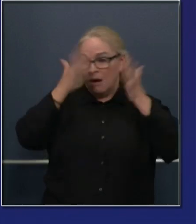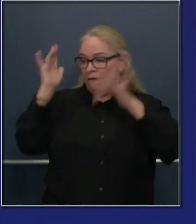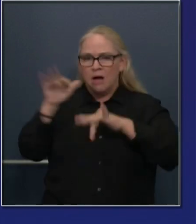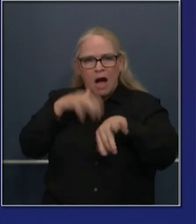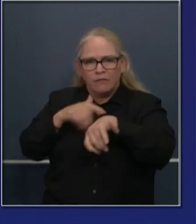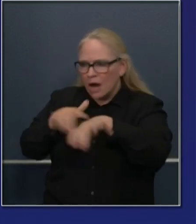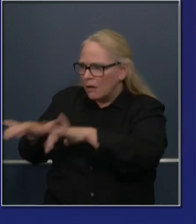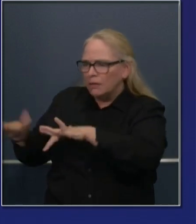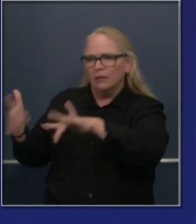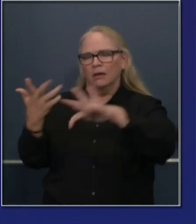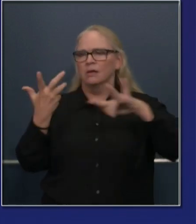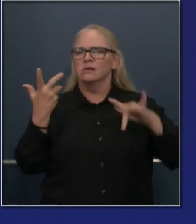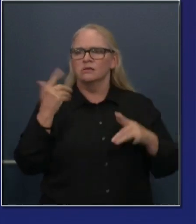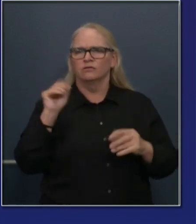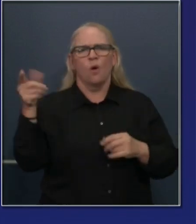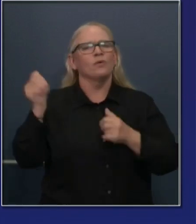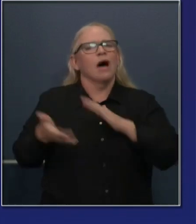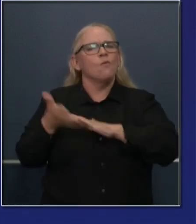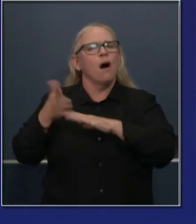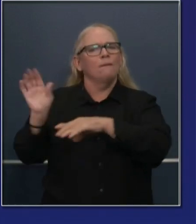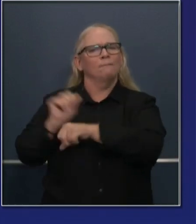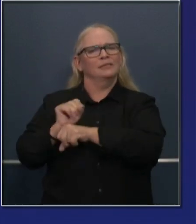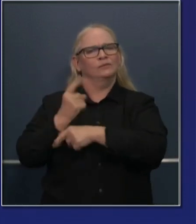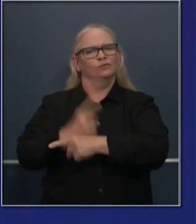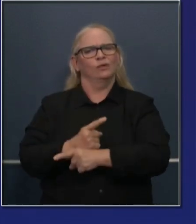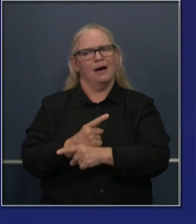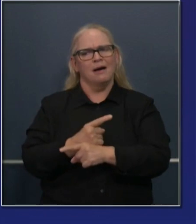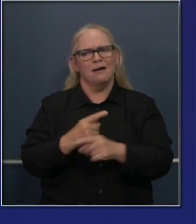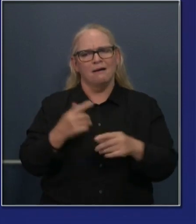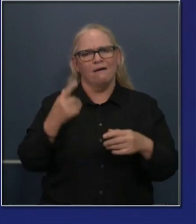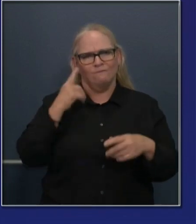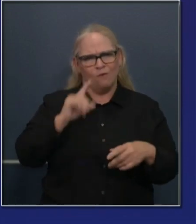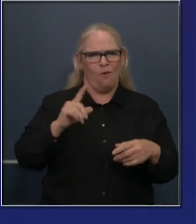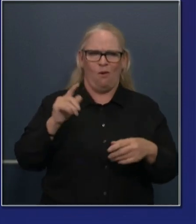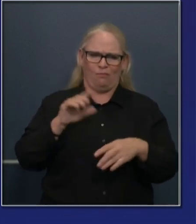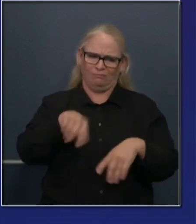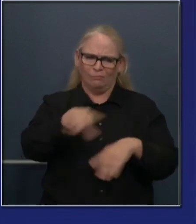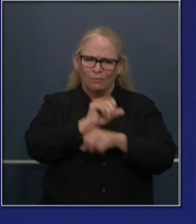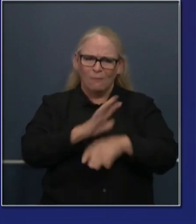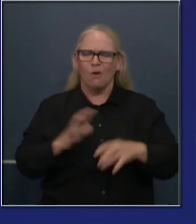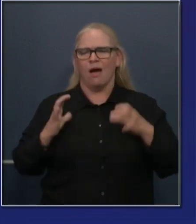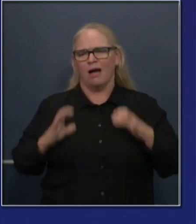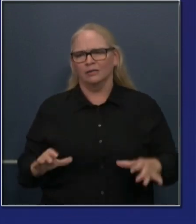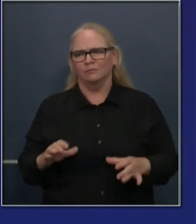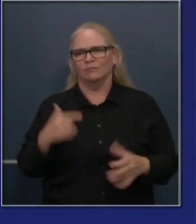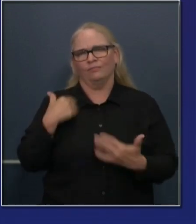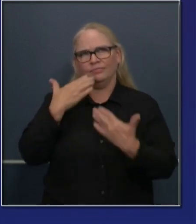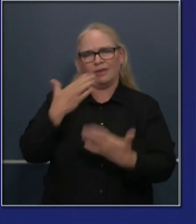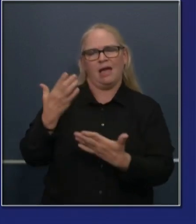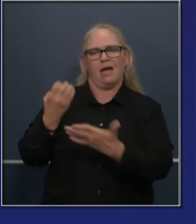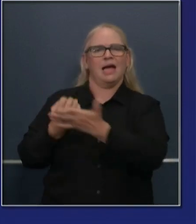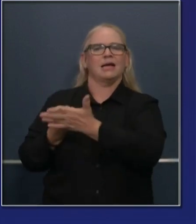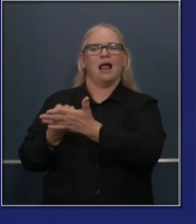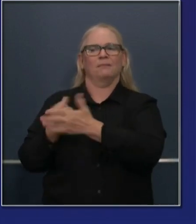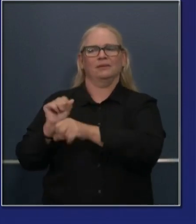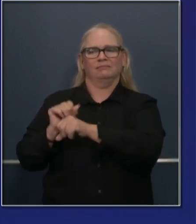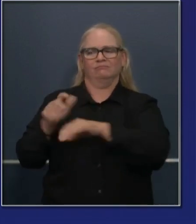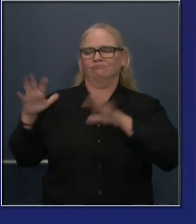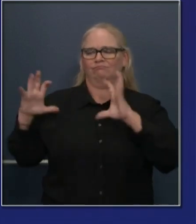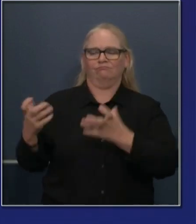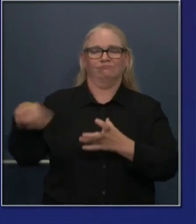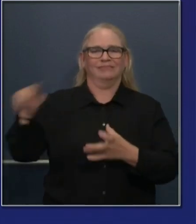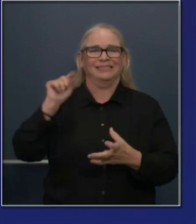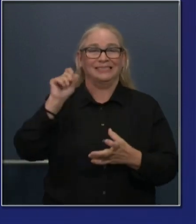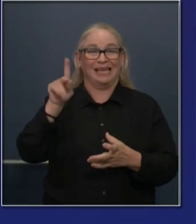practices, sharing those best practices and the like. I want to thank my Jobs and Economic Recovery Task Force. They've been so instrumental for